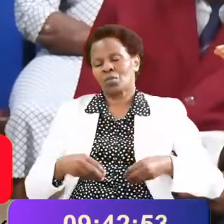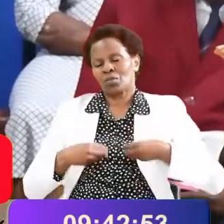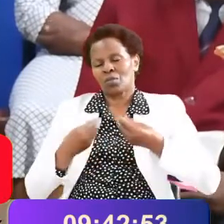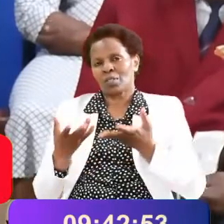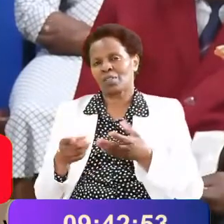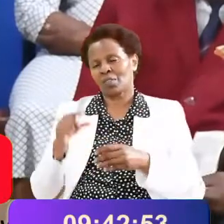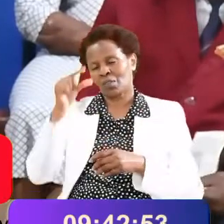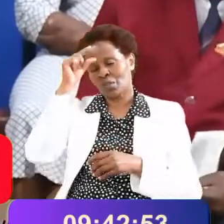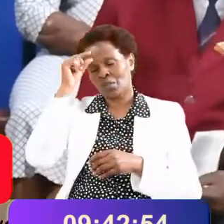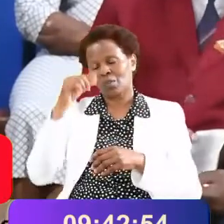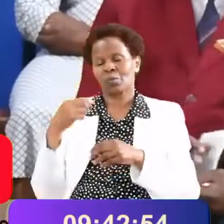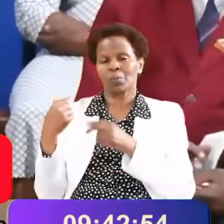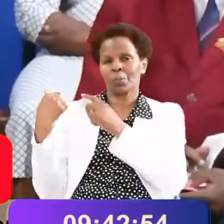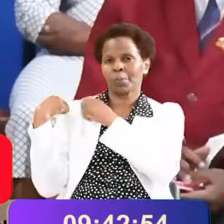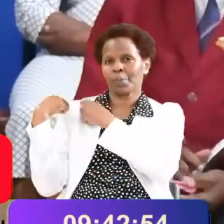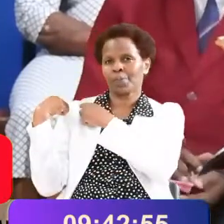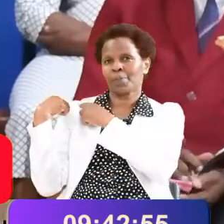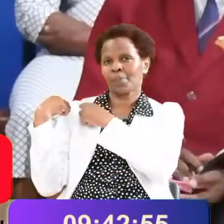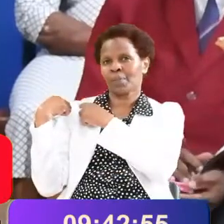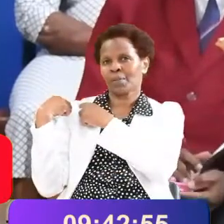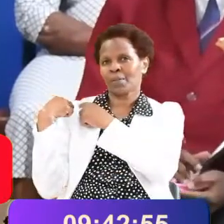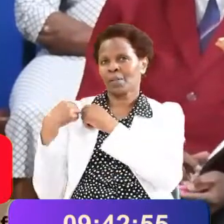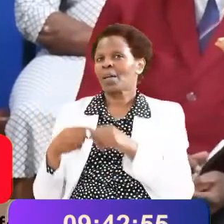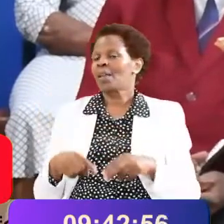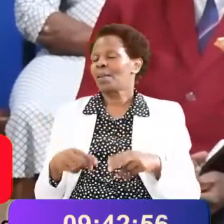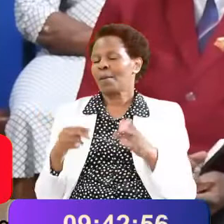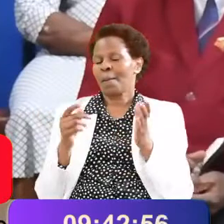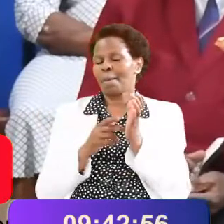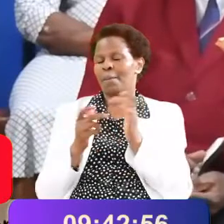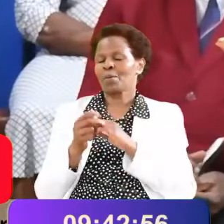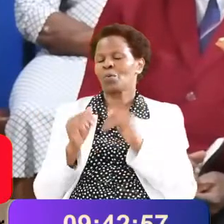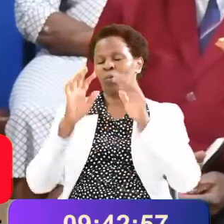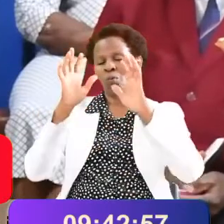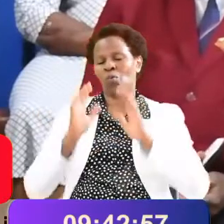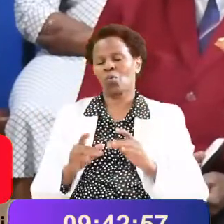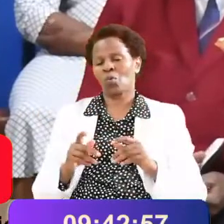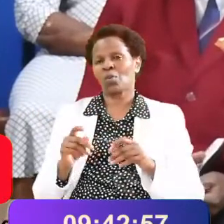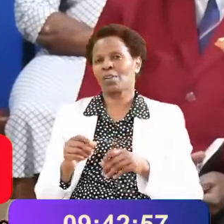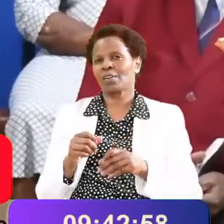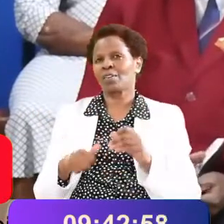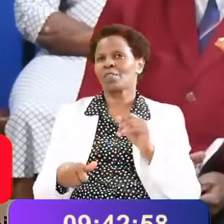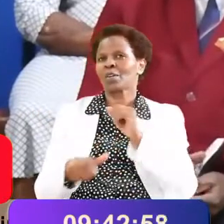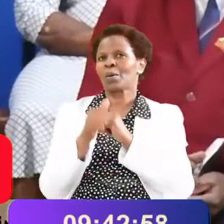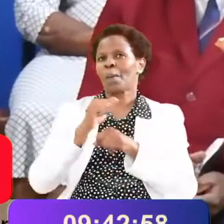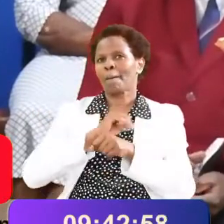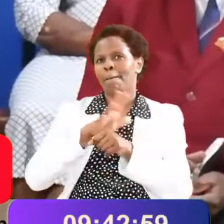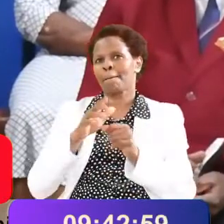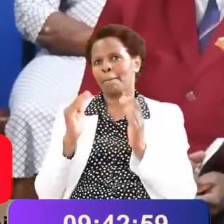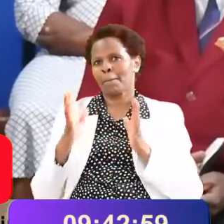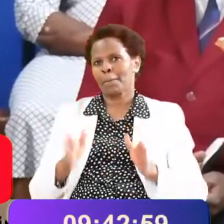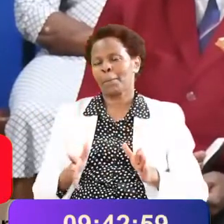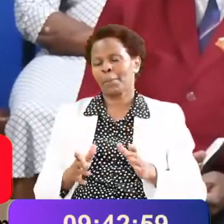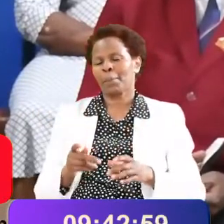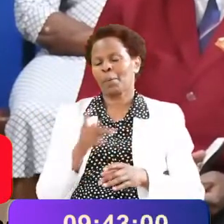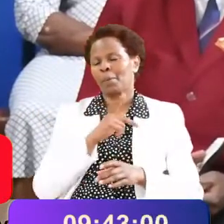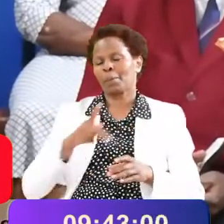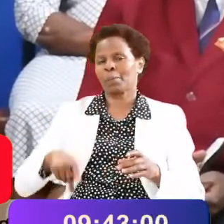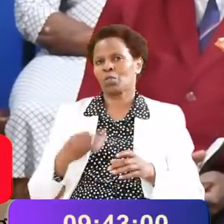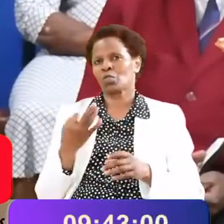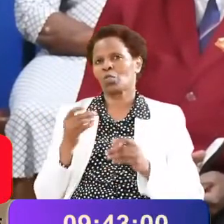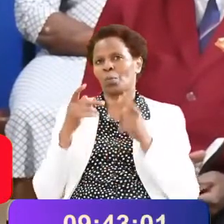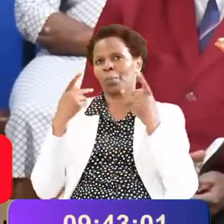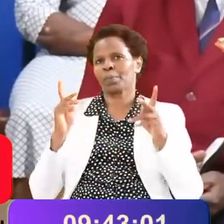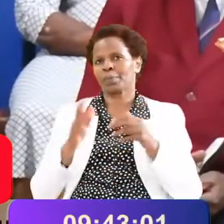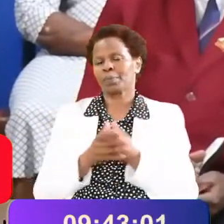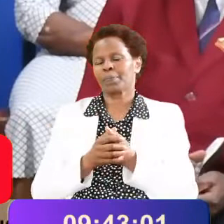be upon his shoulder, and his name will be called Wonderful, Counselor, Mighty God, Everlasting Father, Prince of Peace. So he is the Prince of